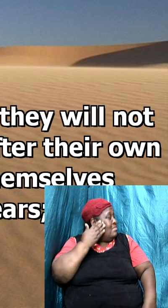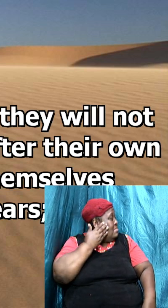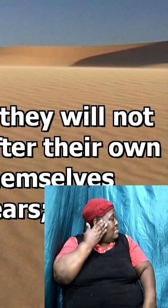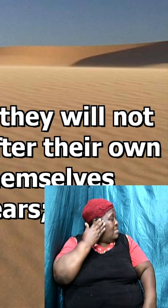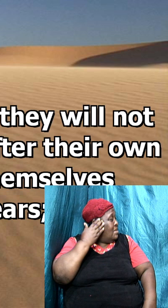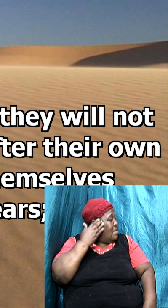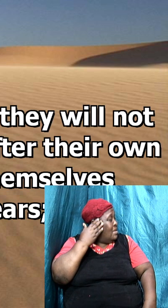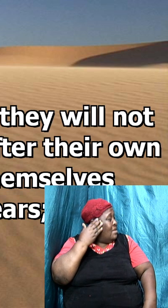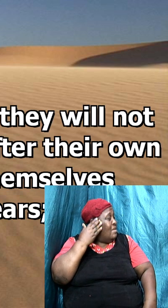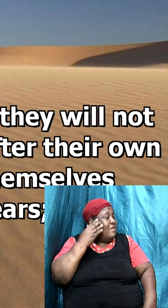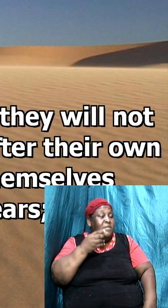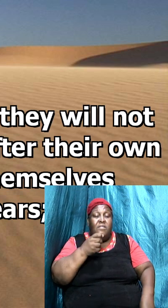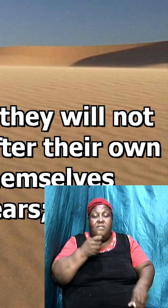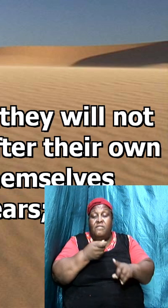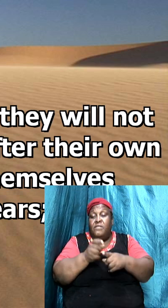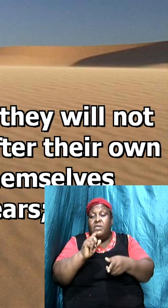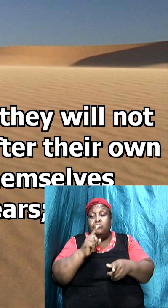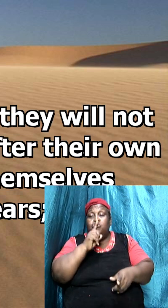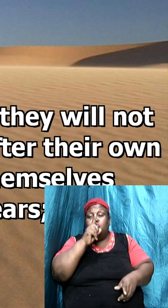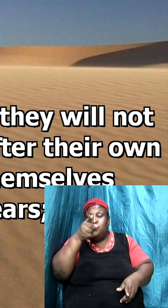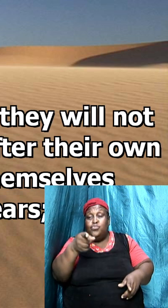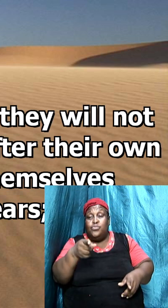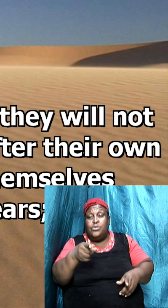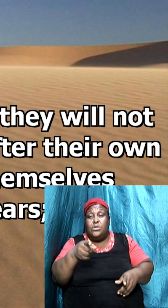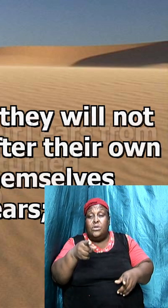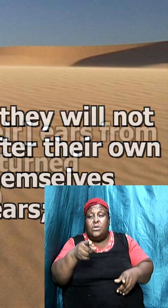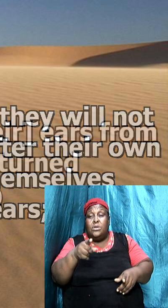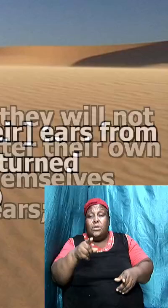unto fables. Do you know,